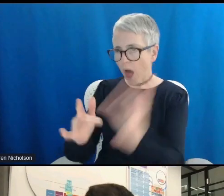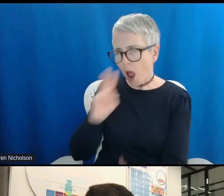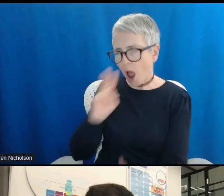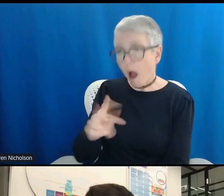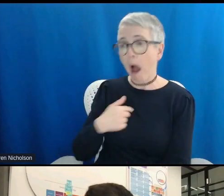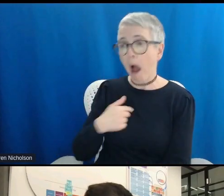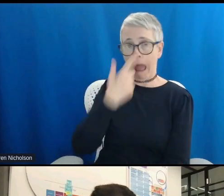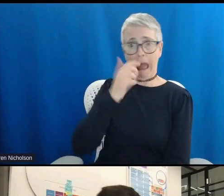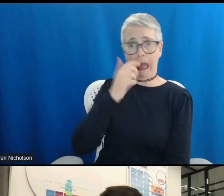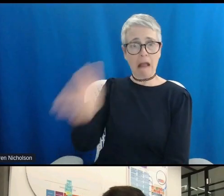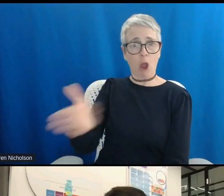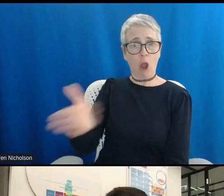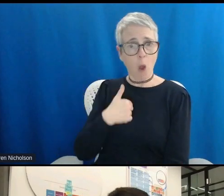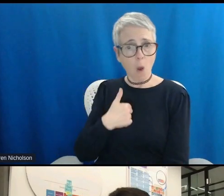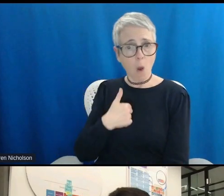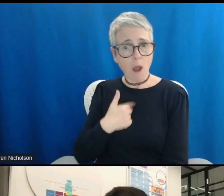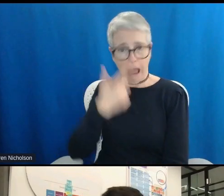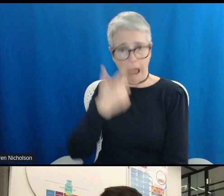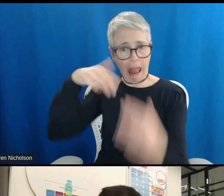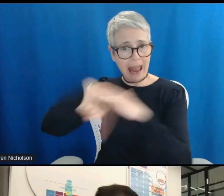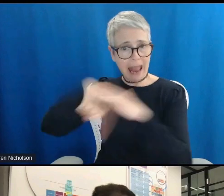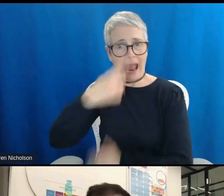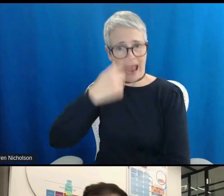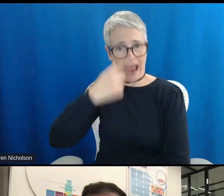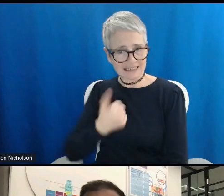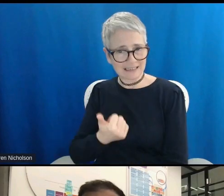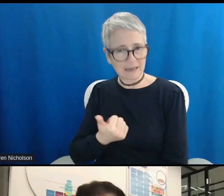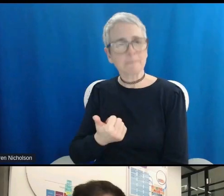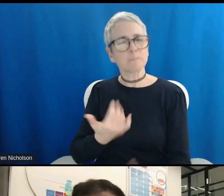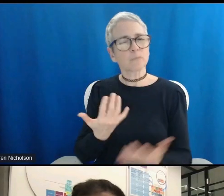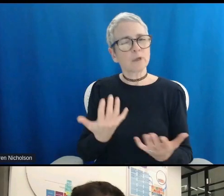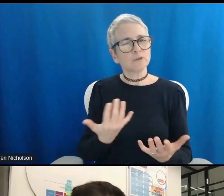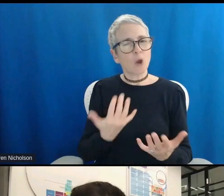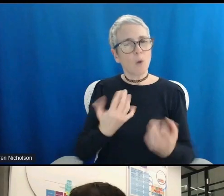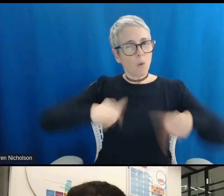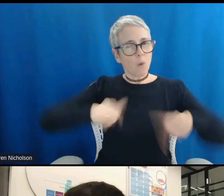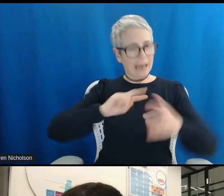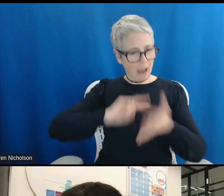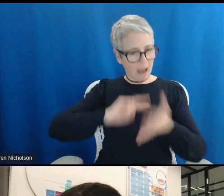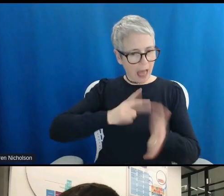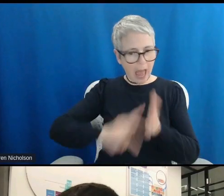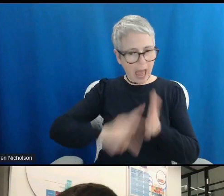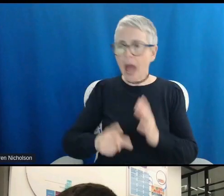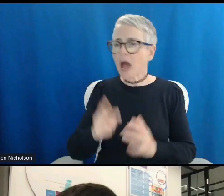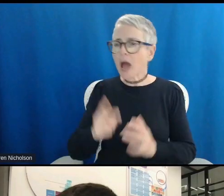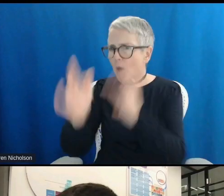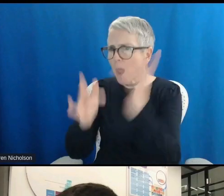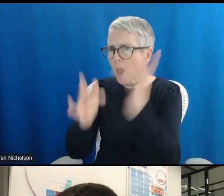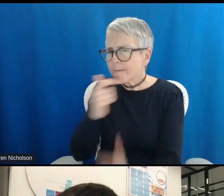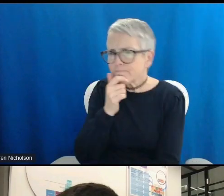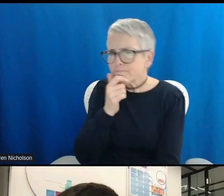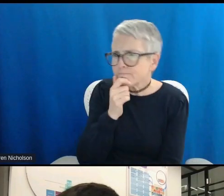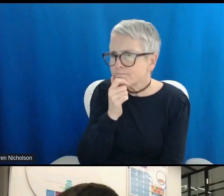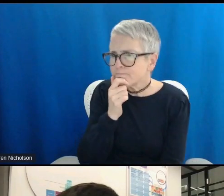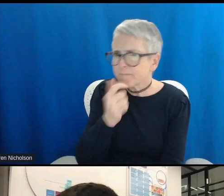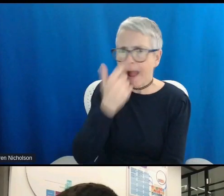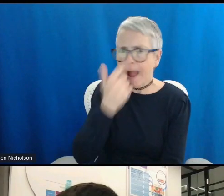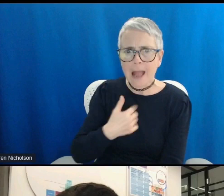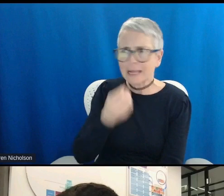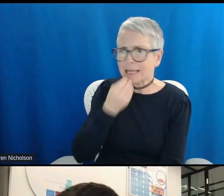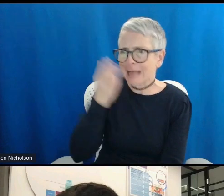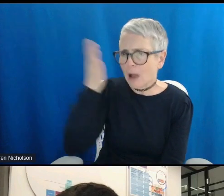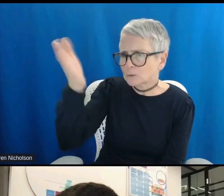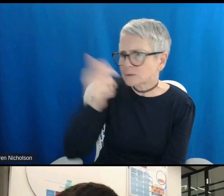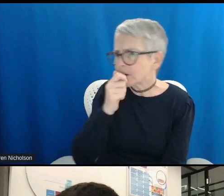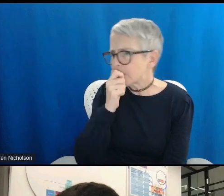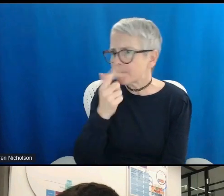planning a trip, a vacation, adults with disabilities generally look to eat out at restaurants. I just said that one. Over half also